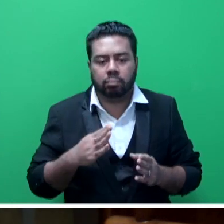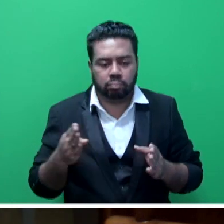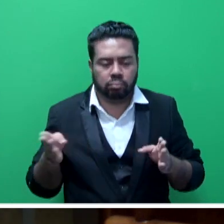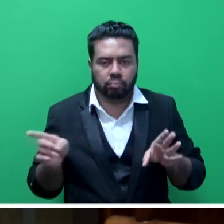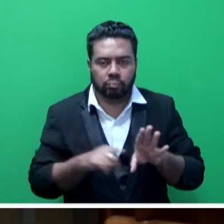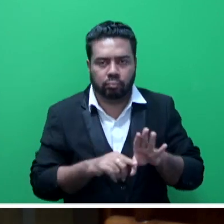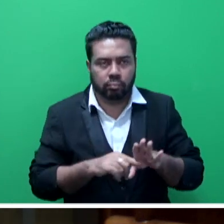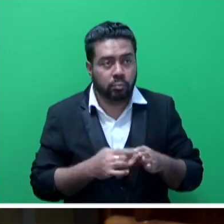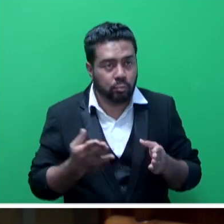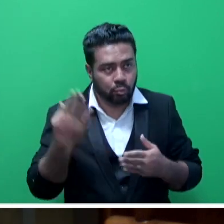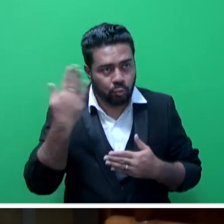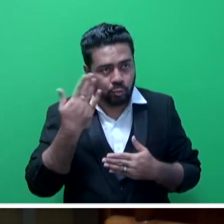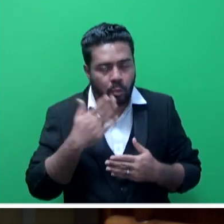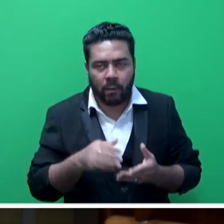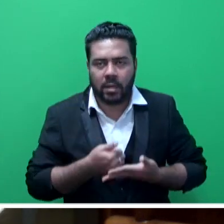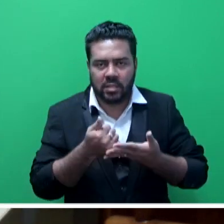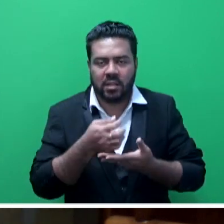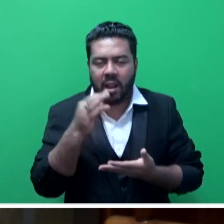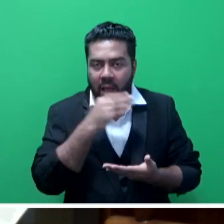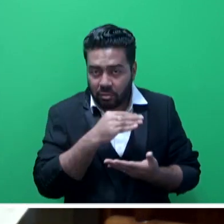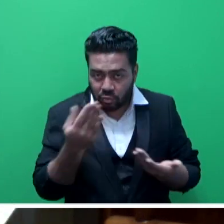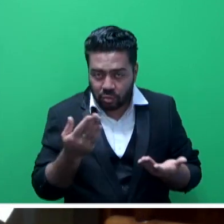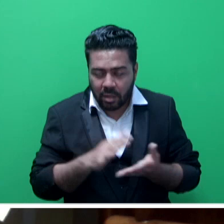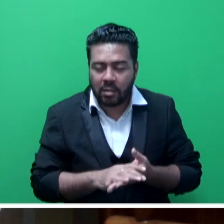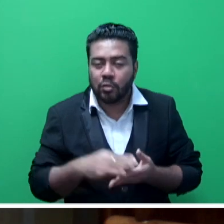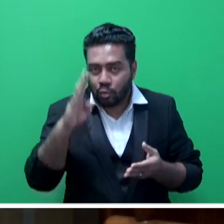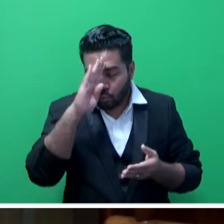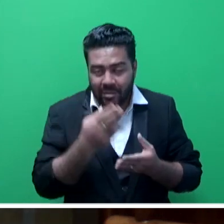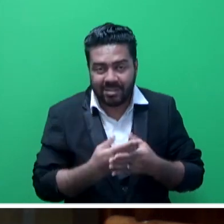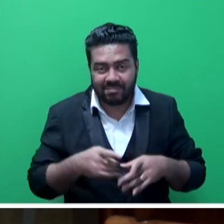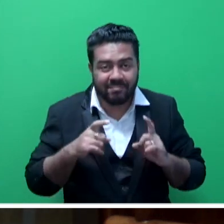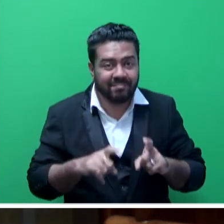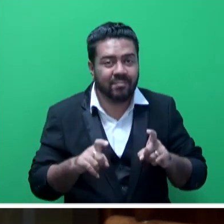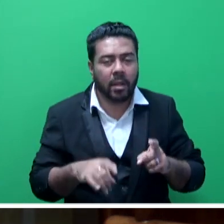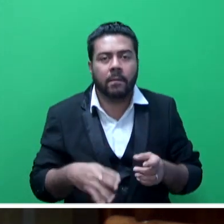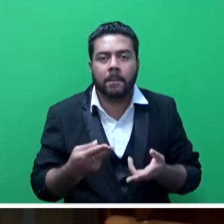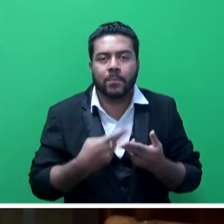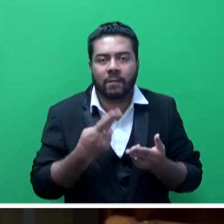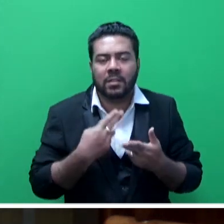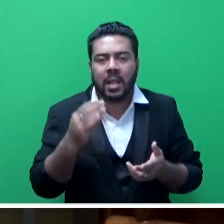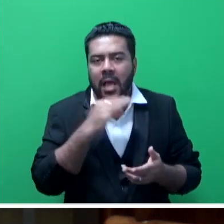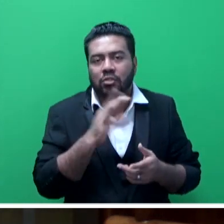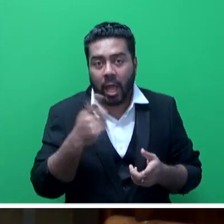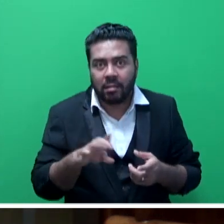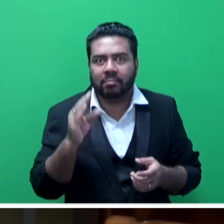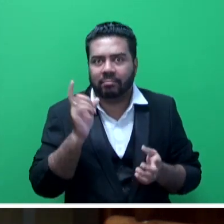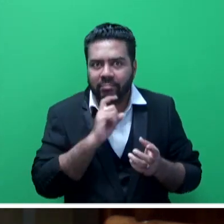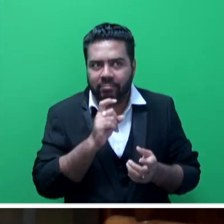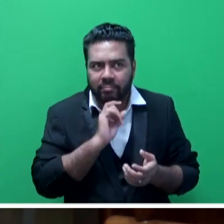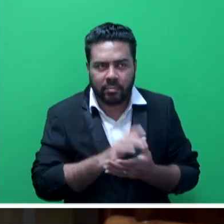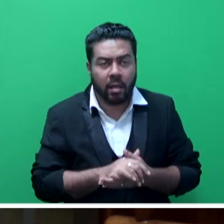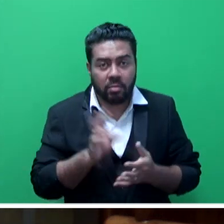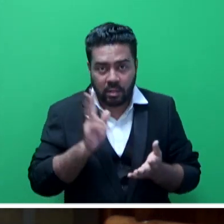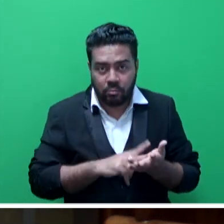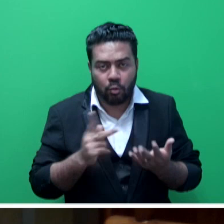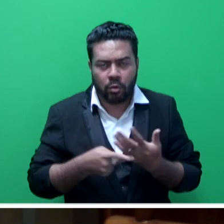schools are being assisted with lunches as well. Students in the boarding schools are being provided with breakfast, lunch, and dinner. This program was initiated